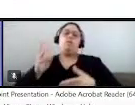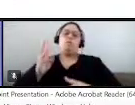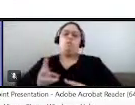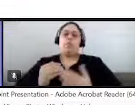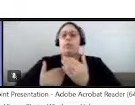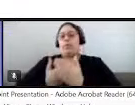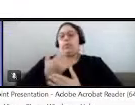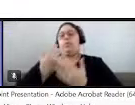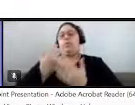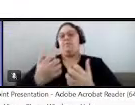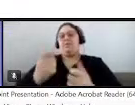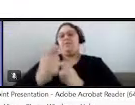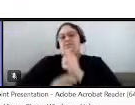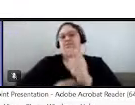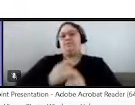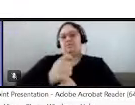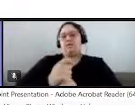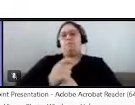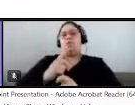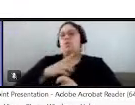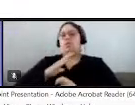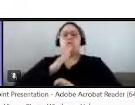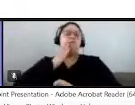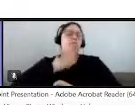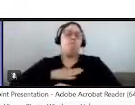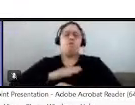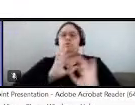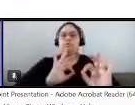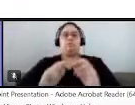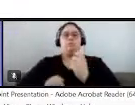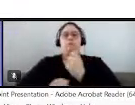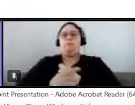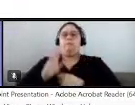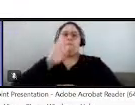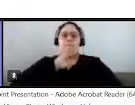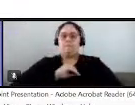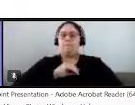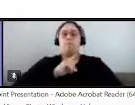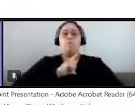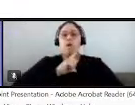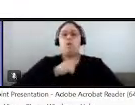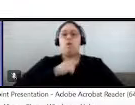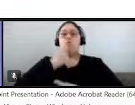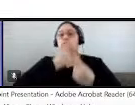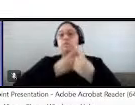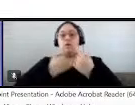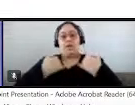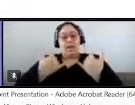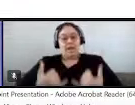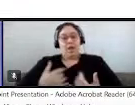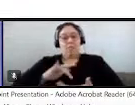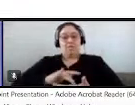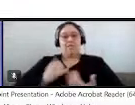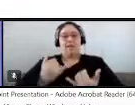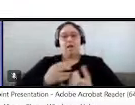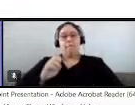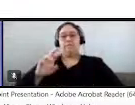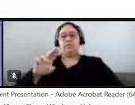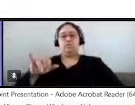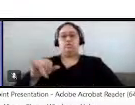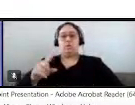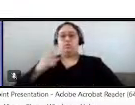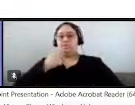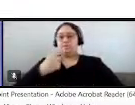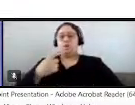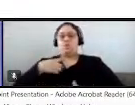the new parliamentary term, and we wouldn't want that to happen. Considering we are in a position, like Mr. Jawadin had said, to give